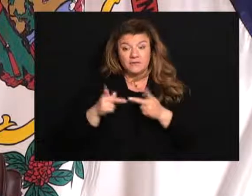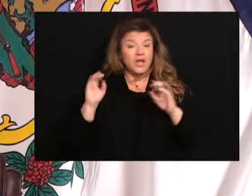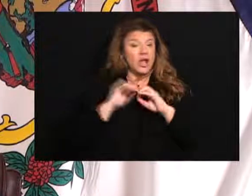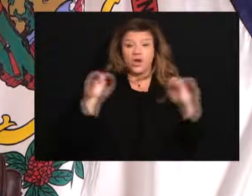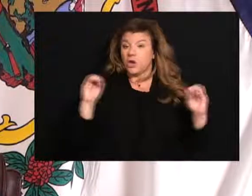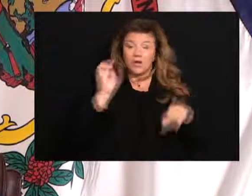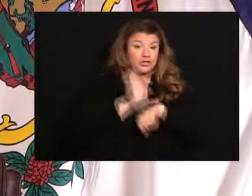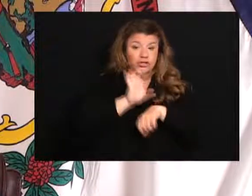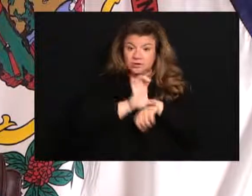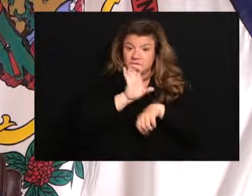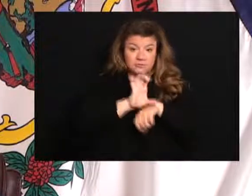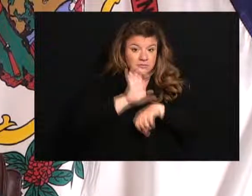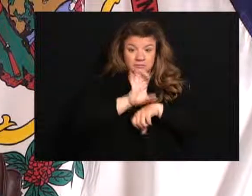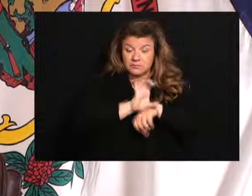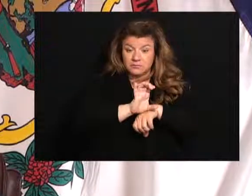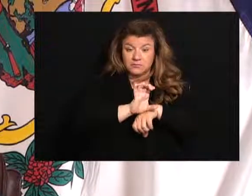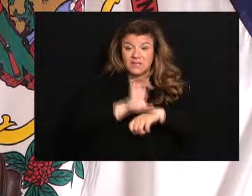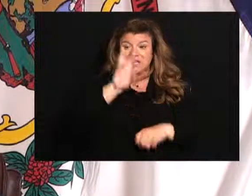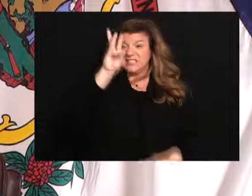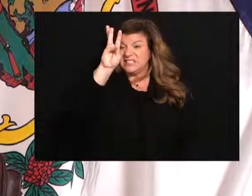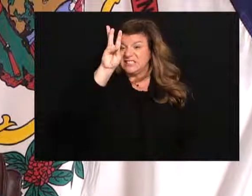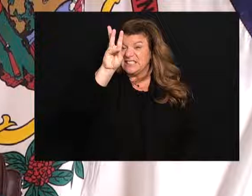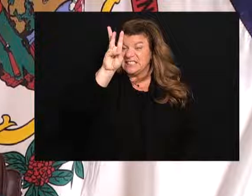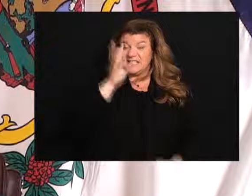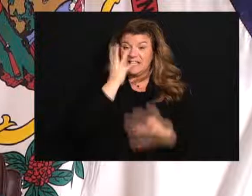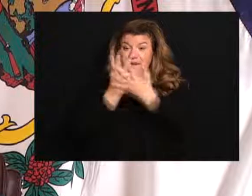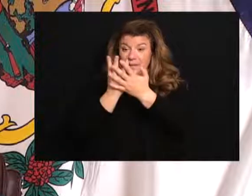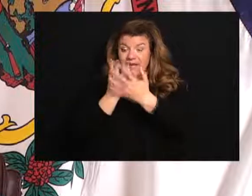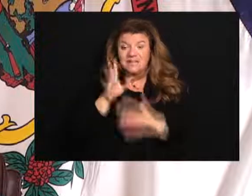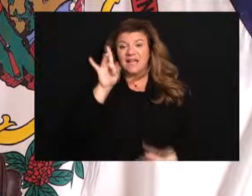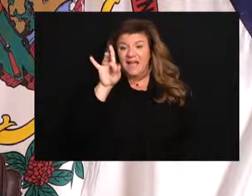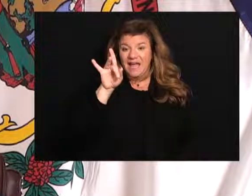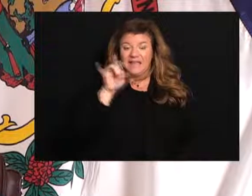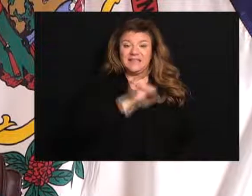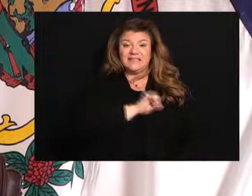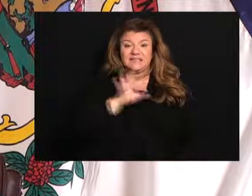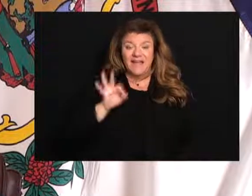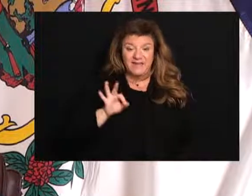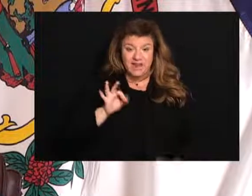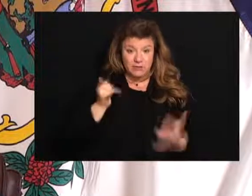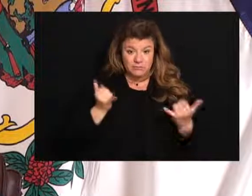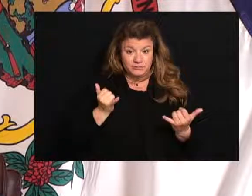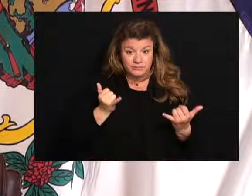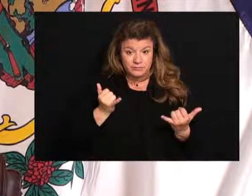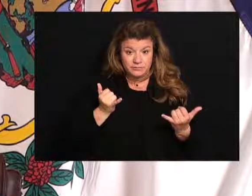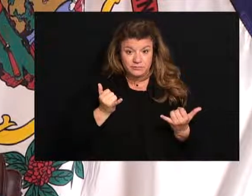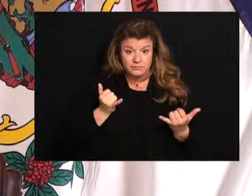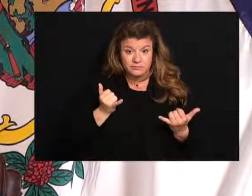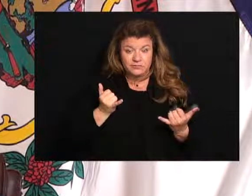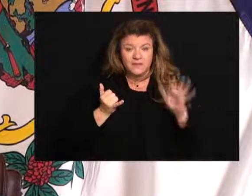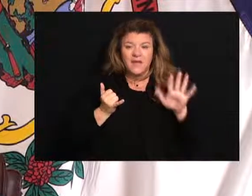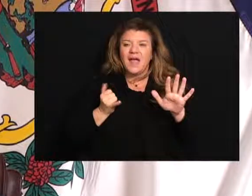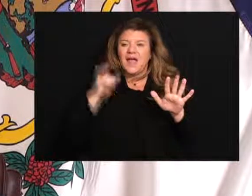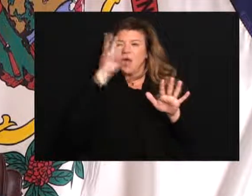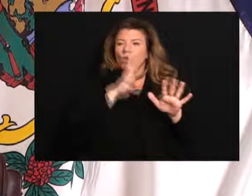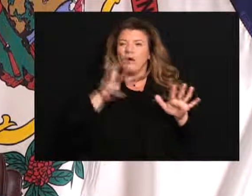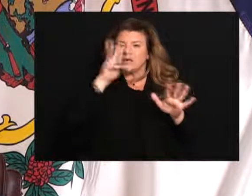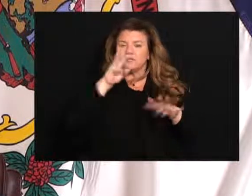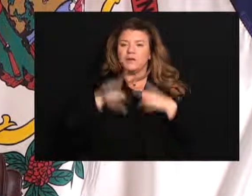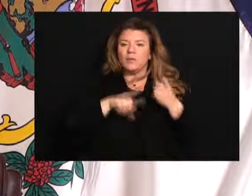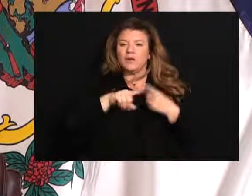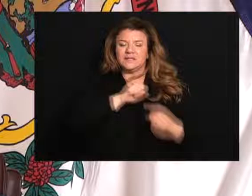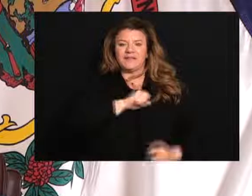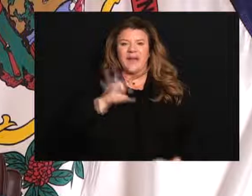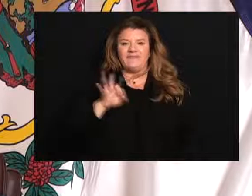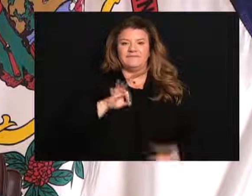in our church community, 16 inmates and 18 staff cases now. It worries me when the staff cases start up